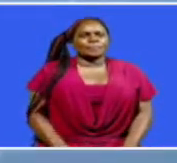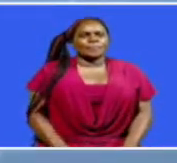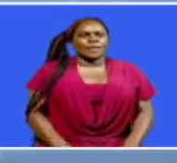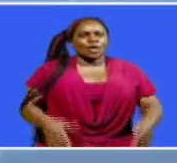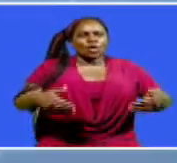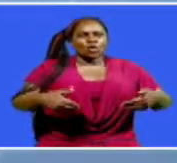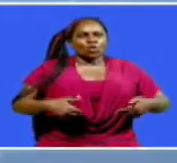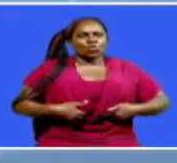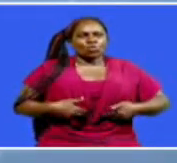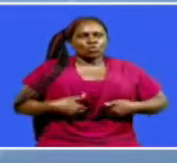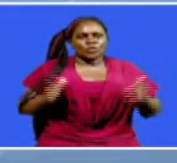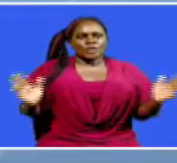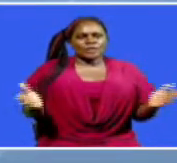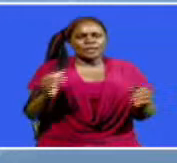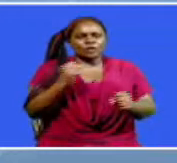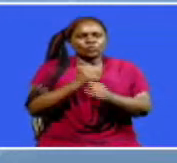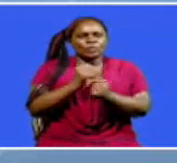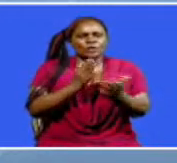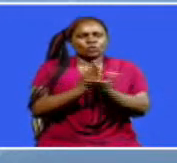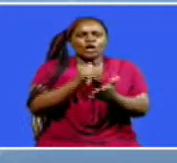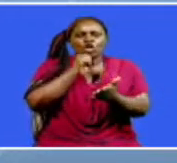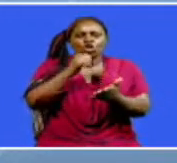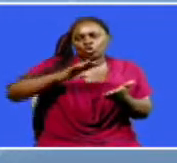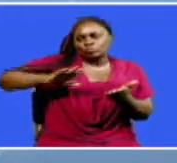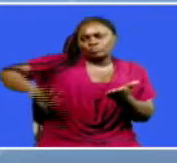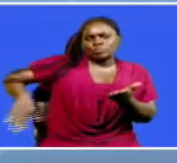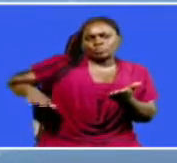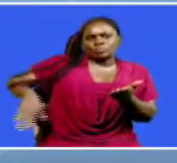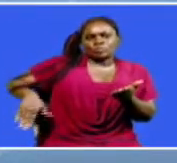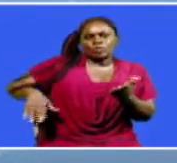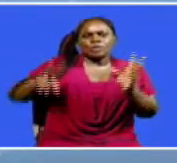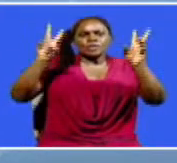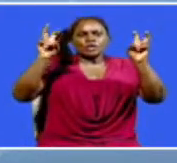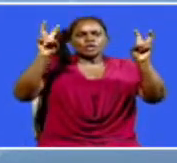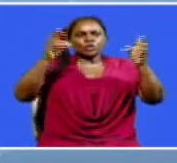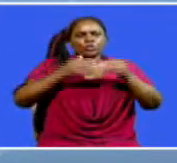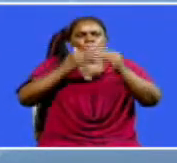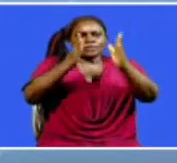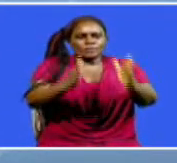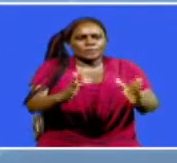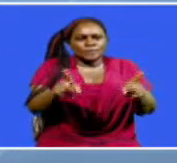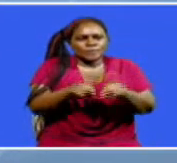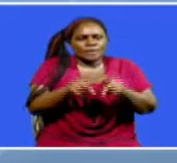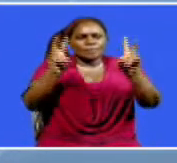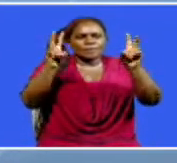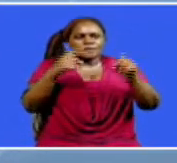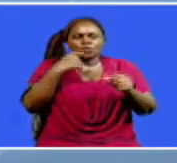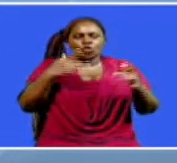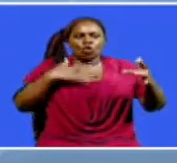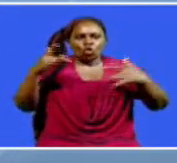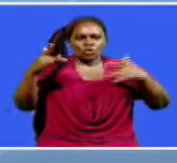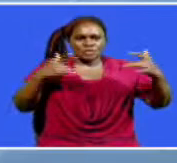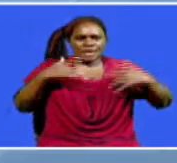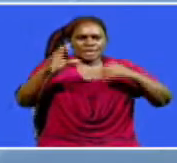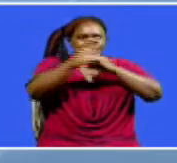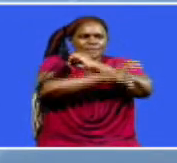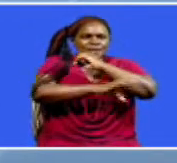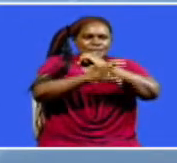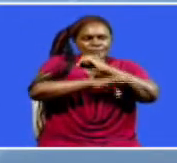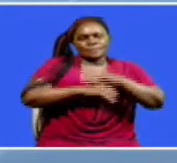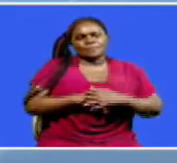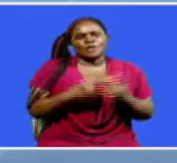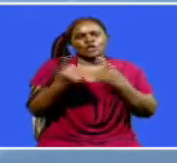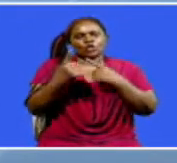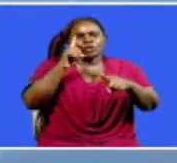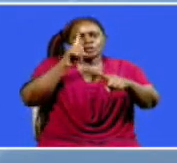Meanwhile, the youth have been urged to ensure they are not left behind in the matters of leadership and issues that concern the country.